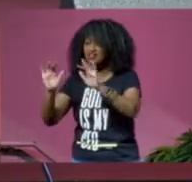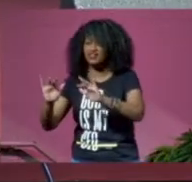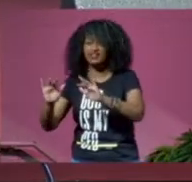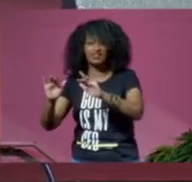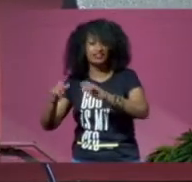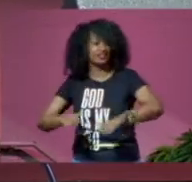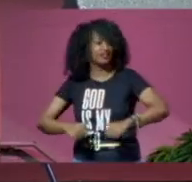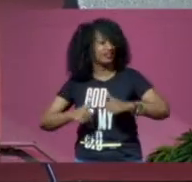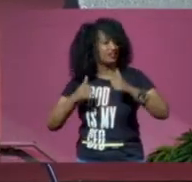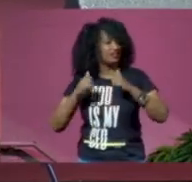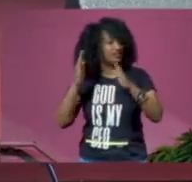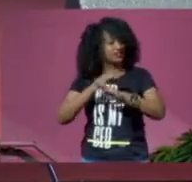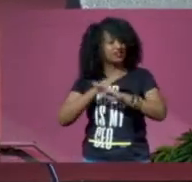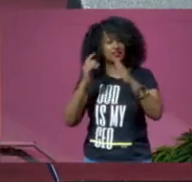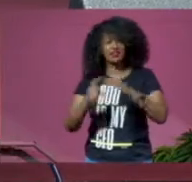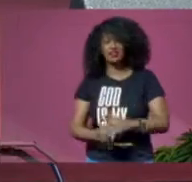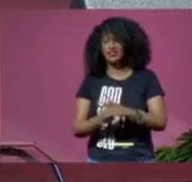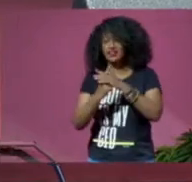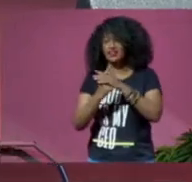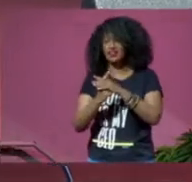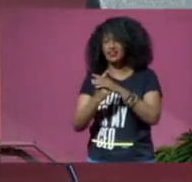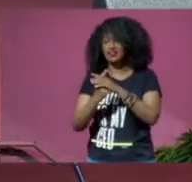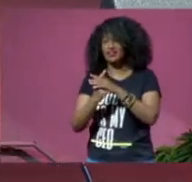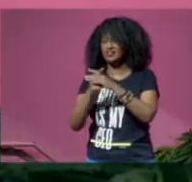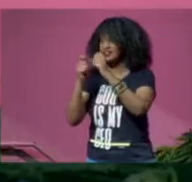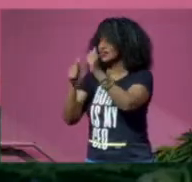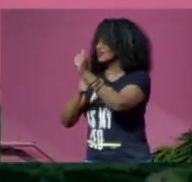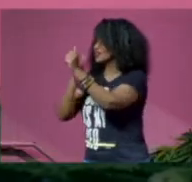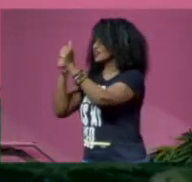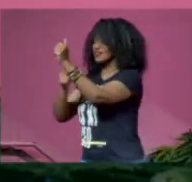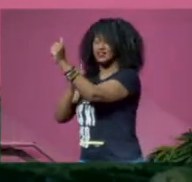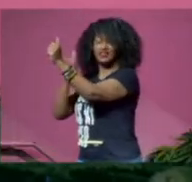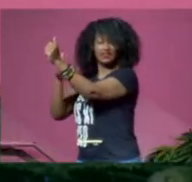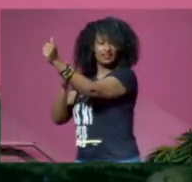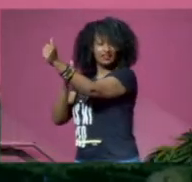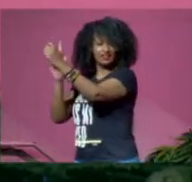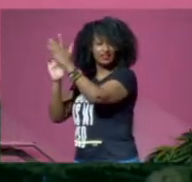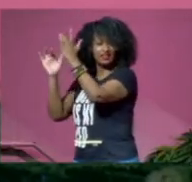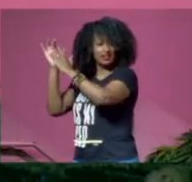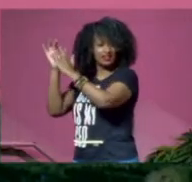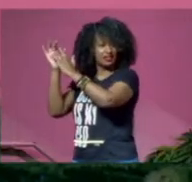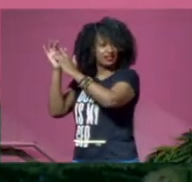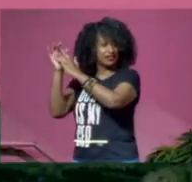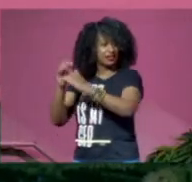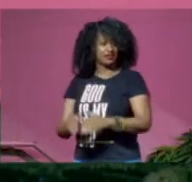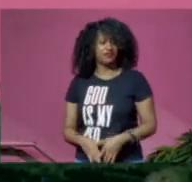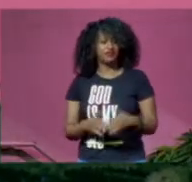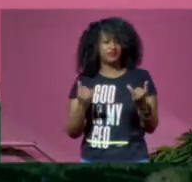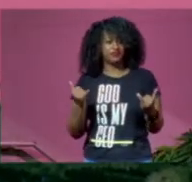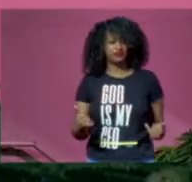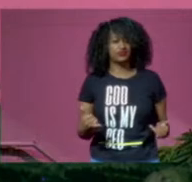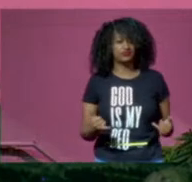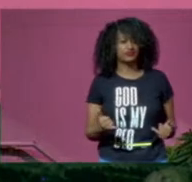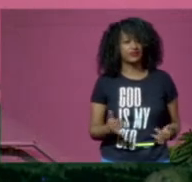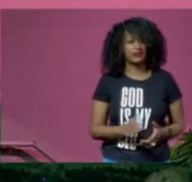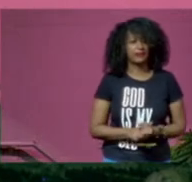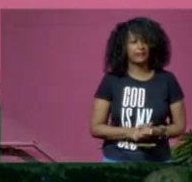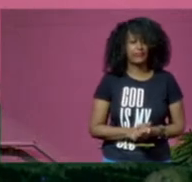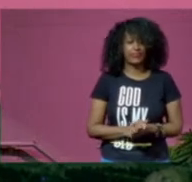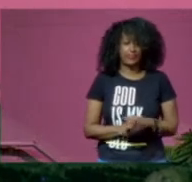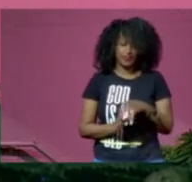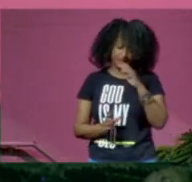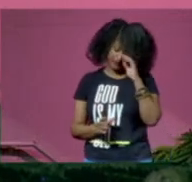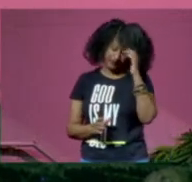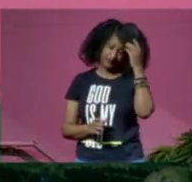hasten to his throne. You got to know where you come from. The scripture says that in order to get to John, that Jesus